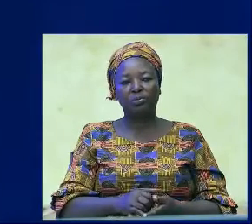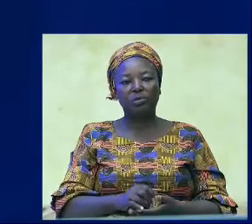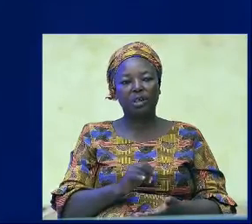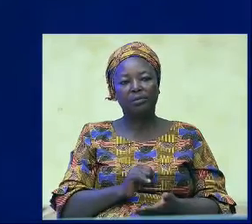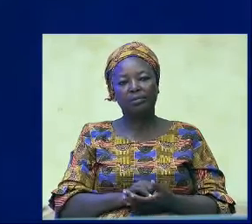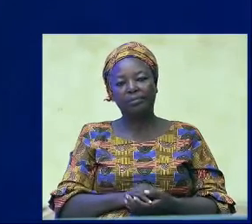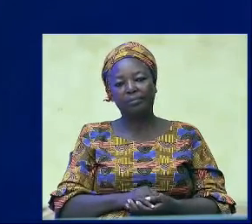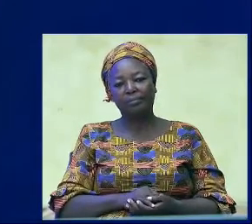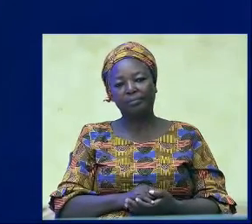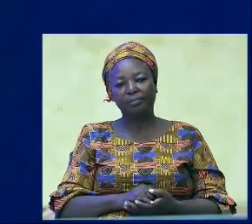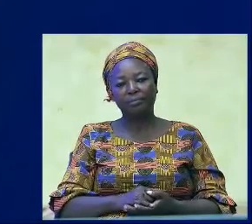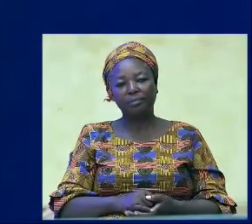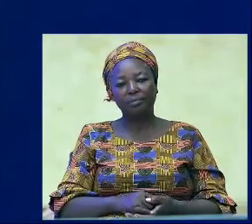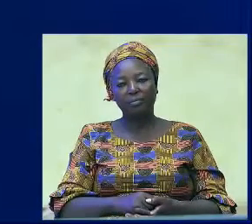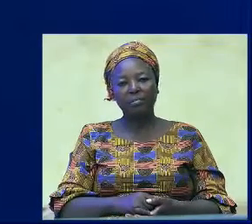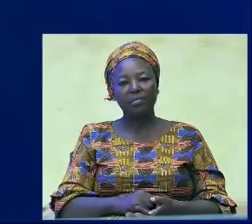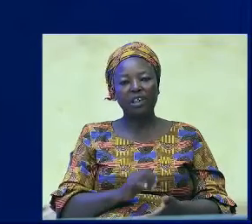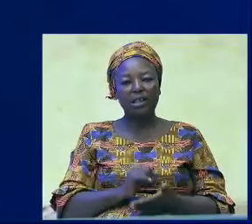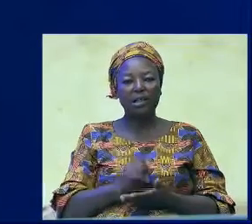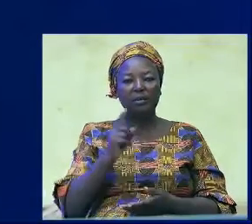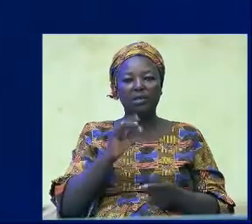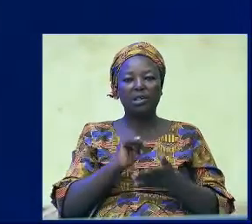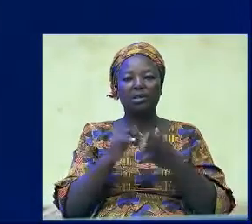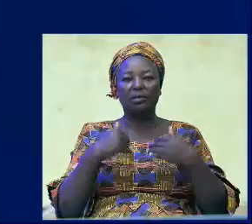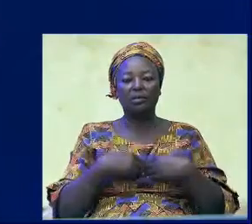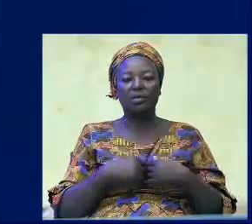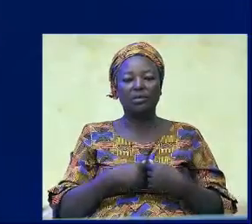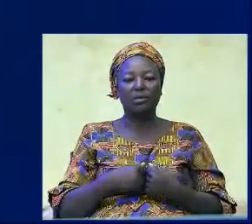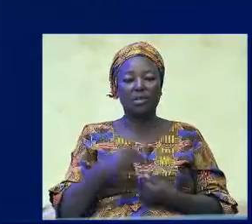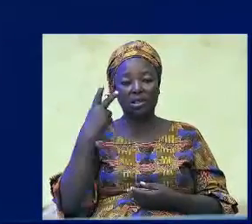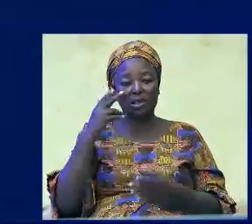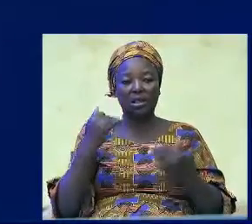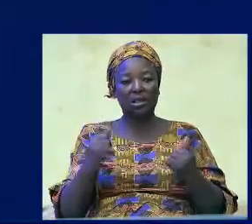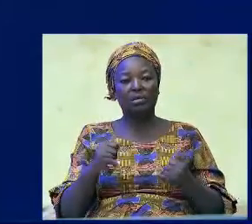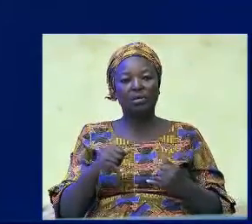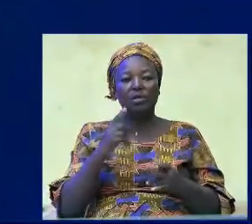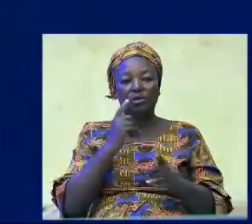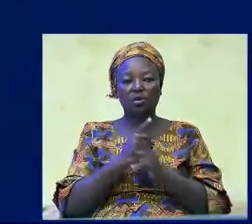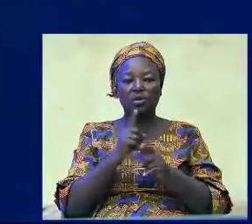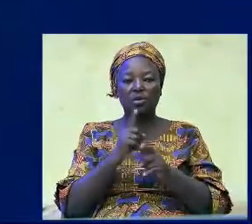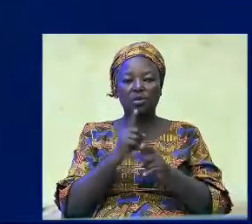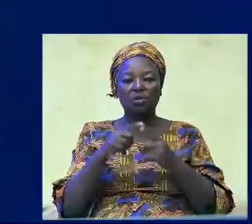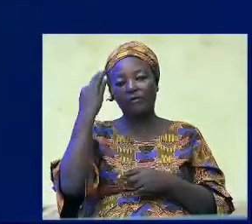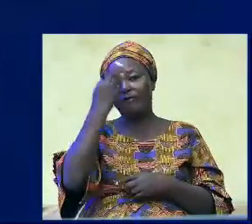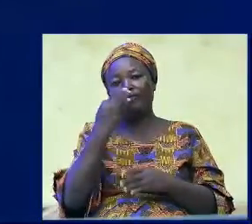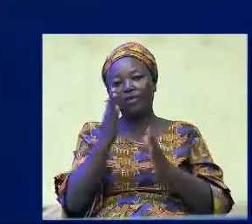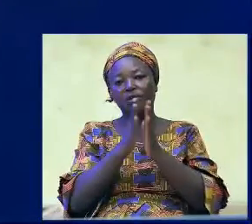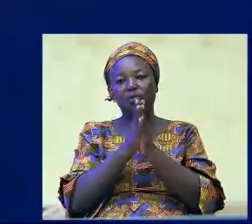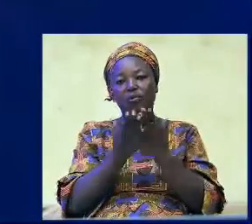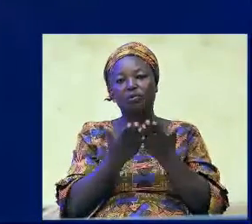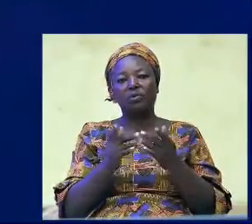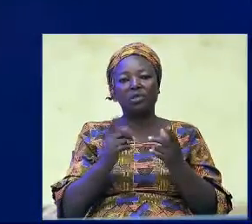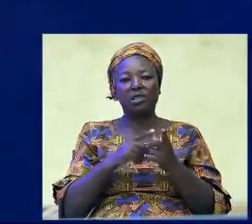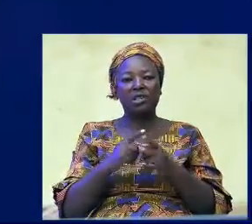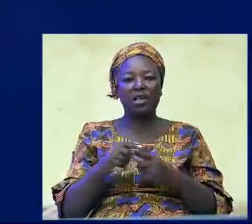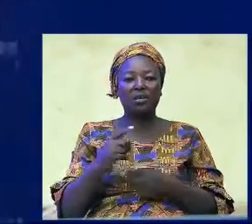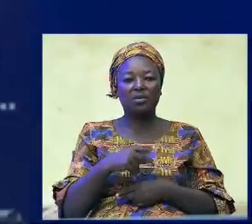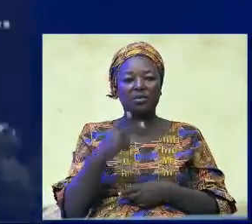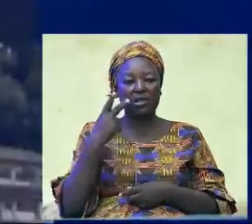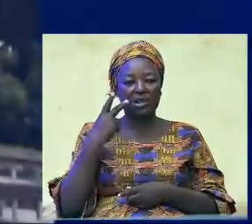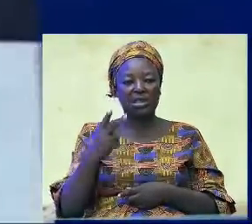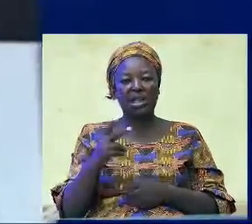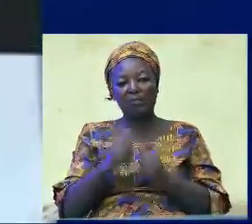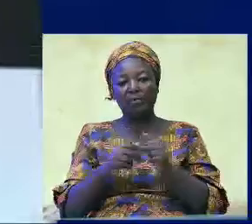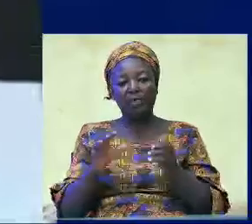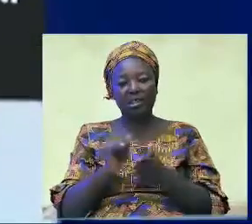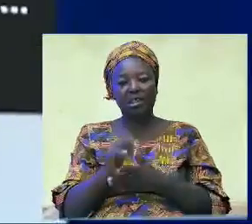that you've just seen. Log into your Facebook account. 2. Navigate to Pastor Kumuyi's official Facebook page.